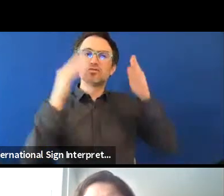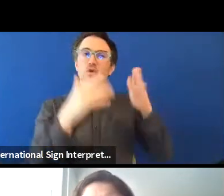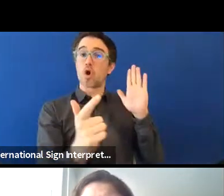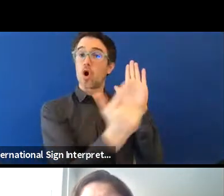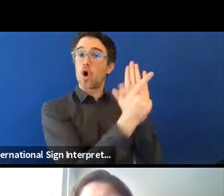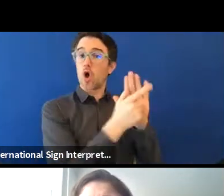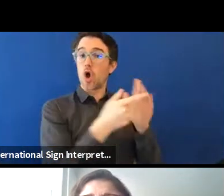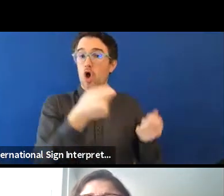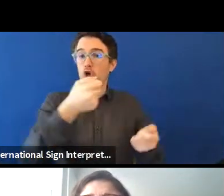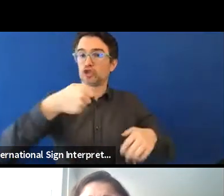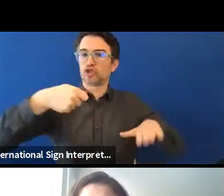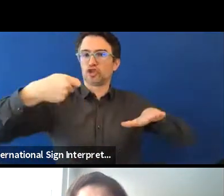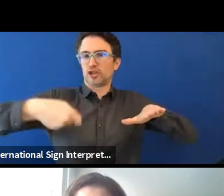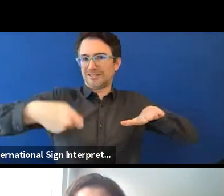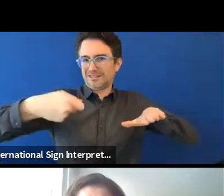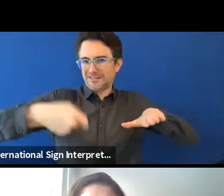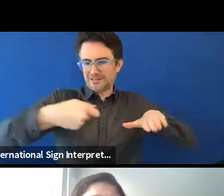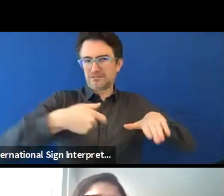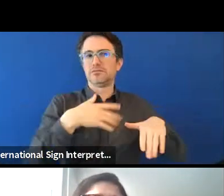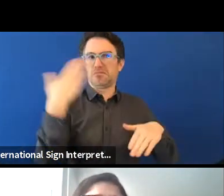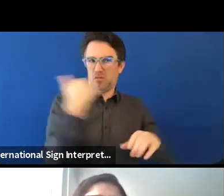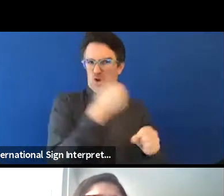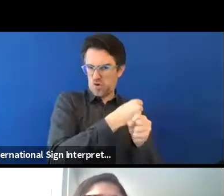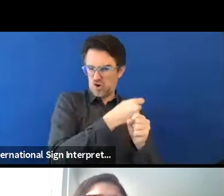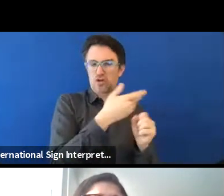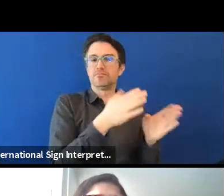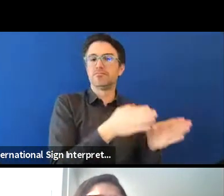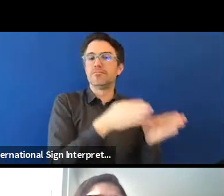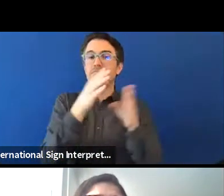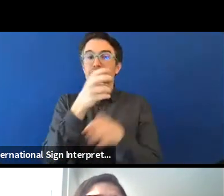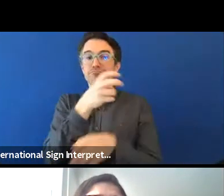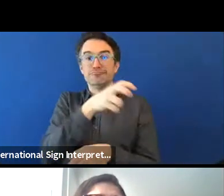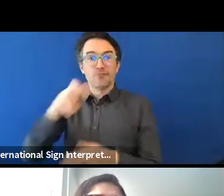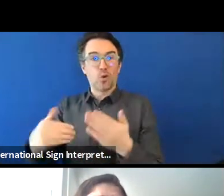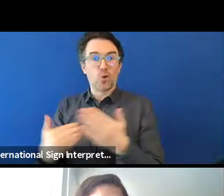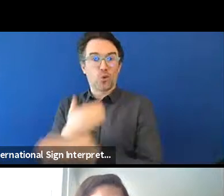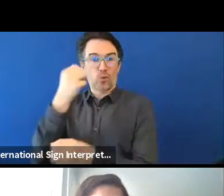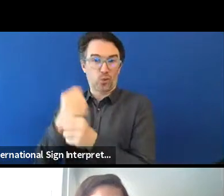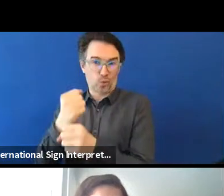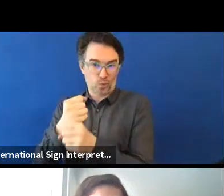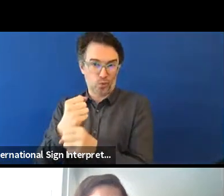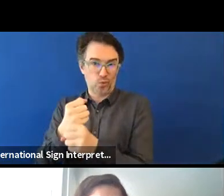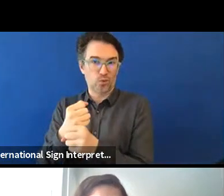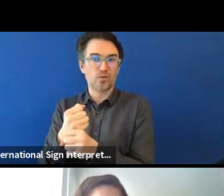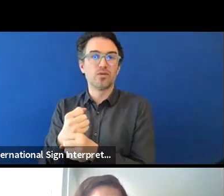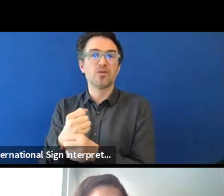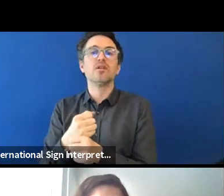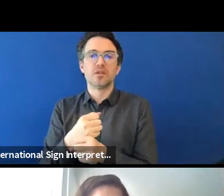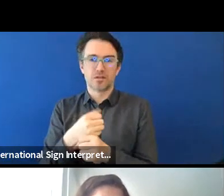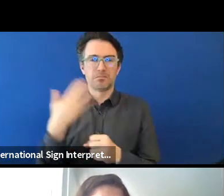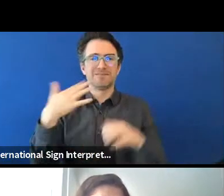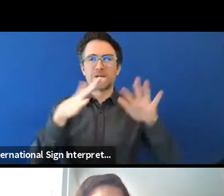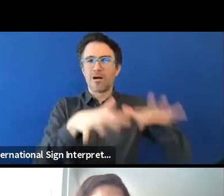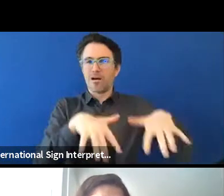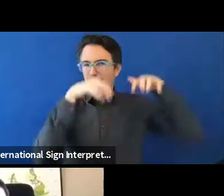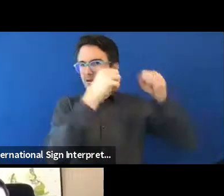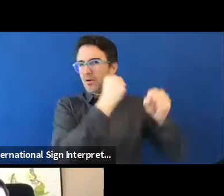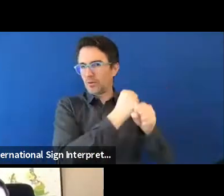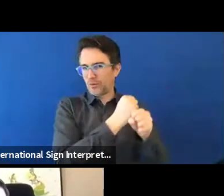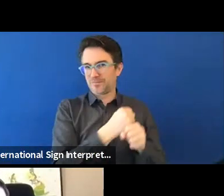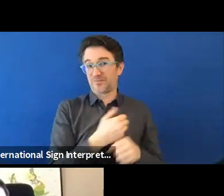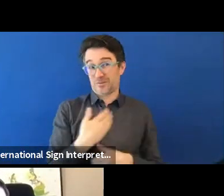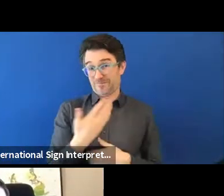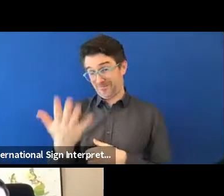served the House of Representative members in 2017. You have 5 minutes, Honorable Minister, to share